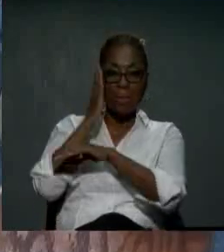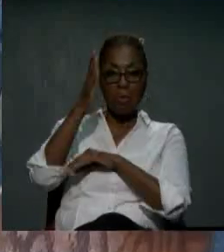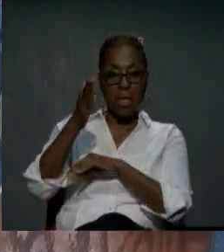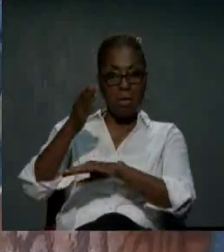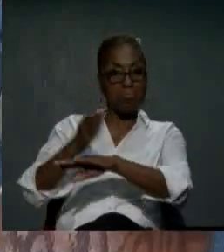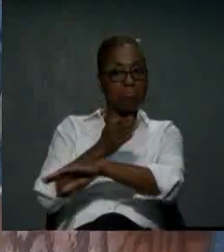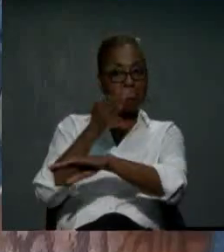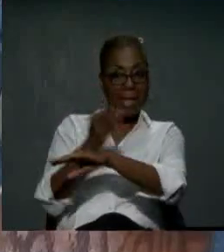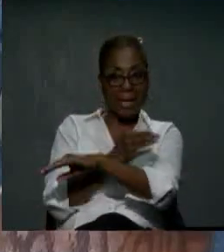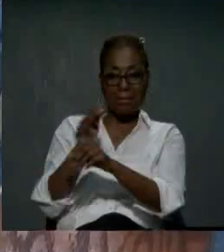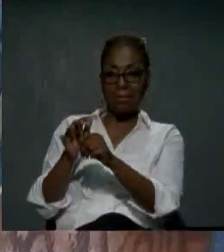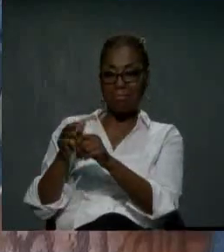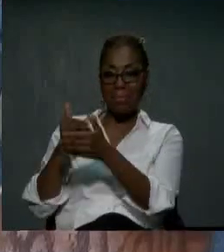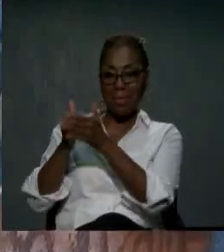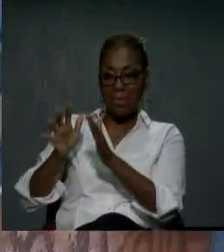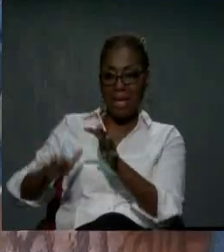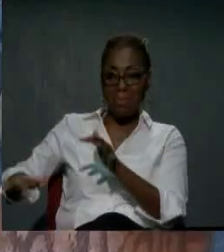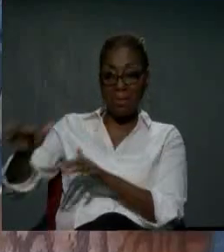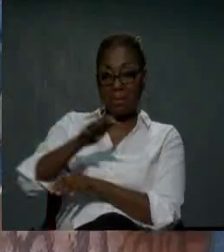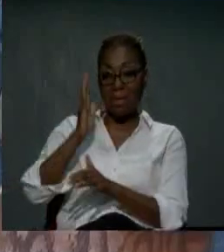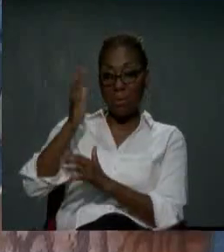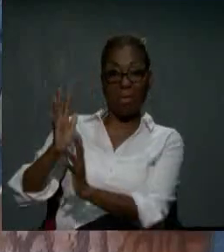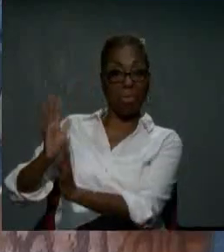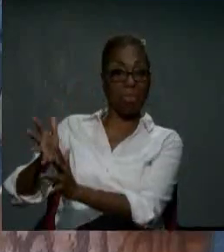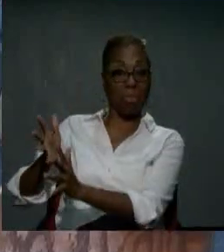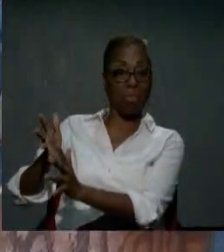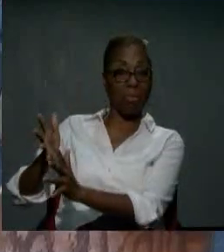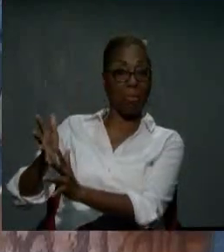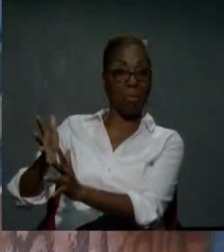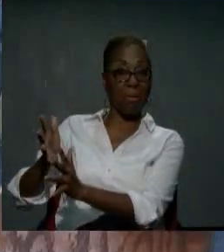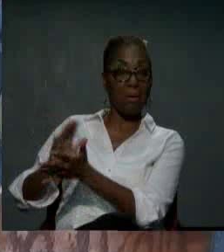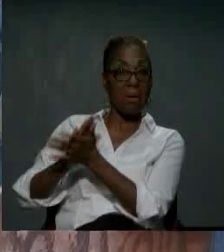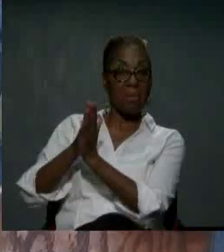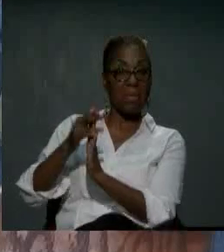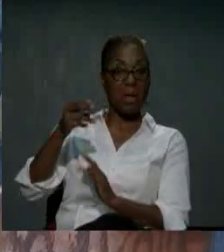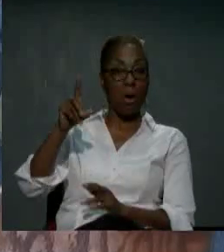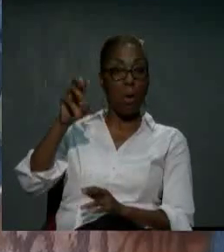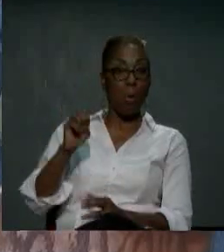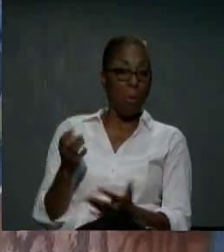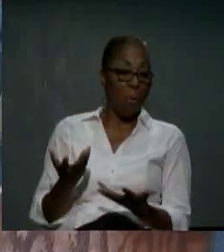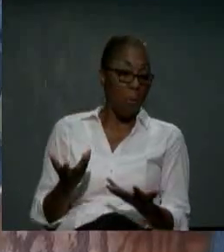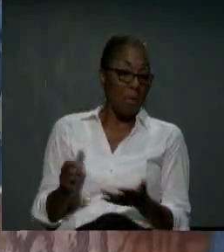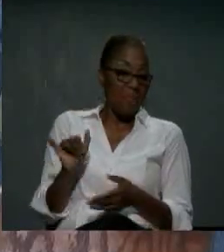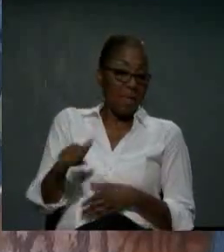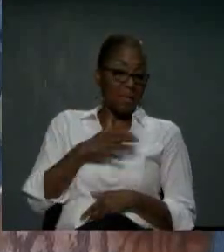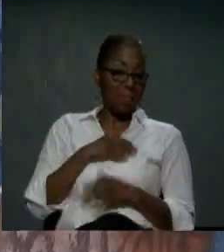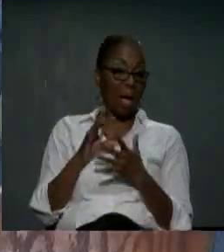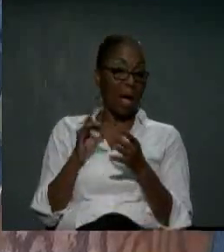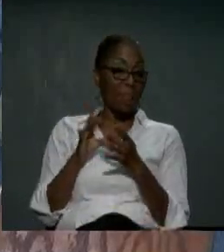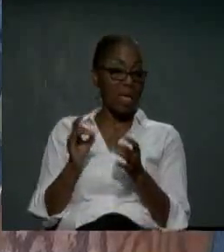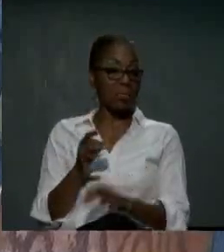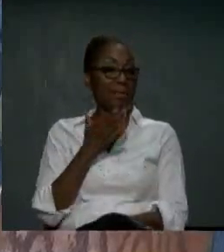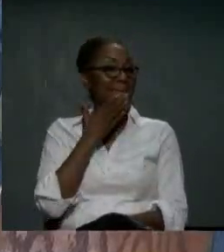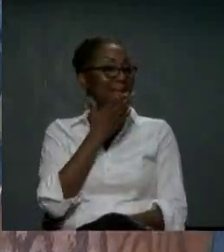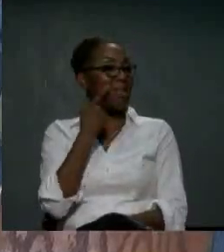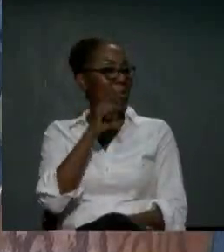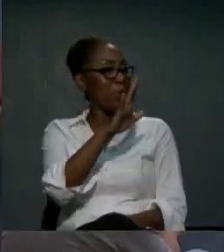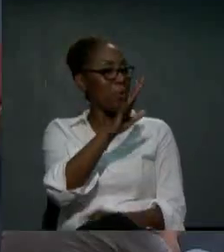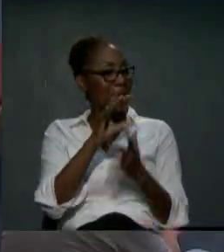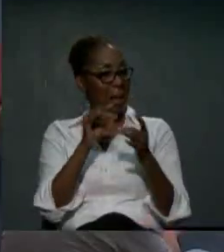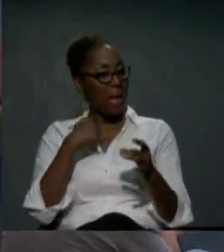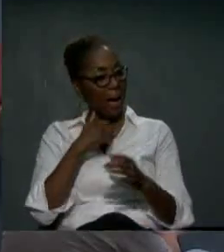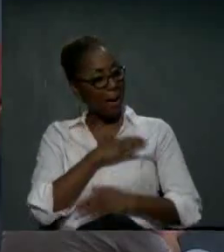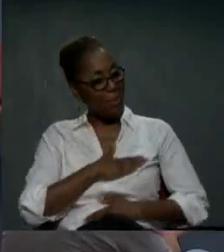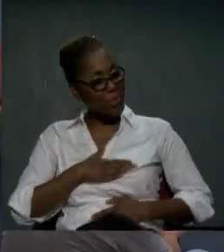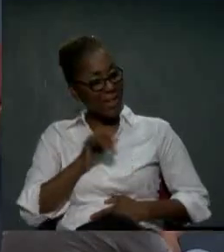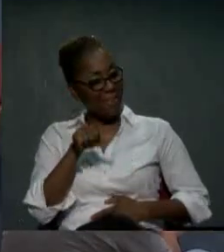the neighborhood. And otherwise, it's just going to sit there and be a hole. So that's my comment. All right. Thank you for your comments. Appreciate